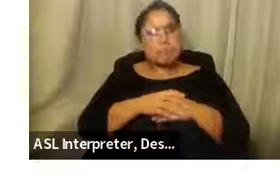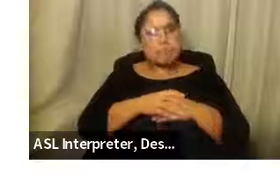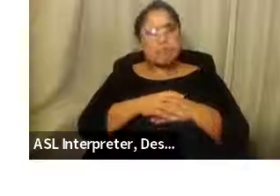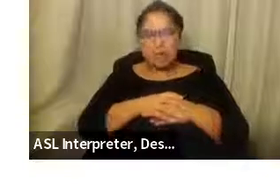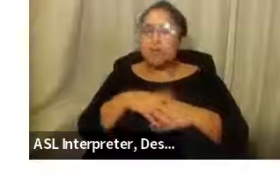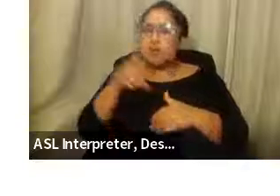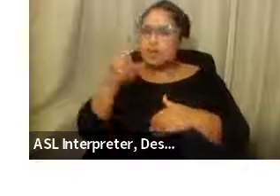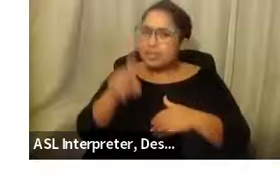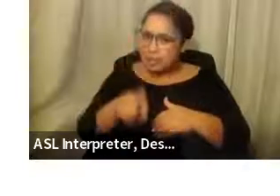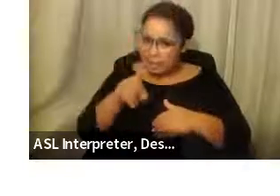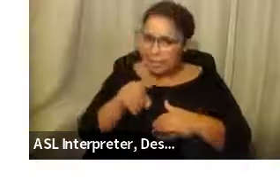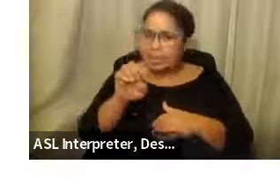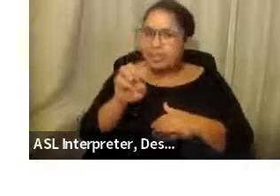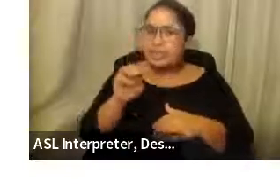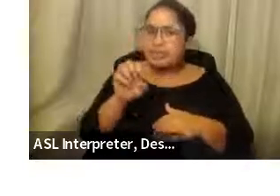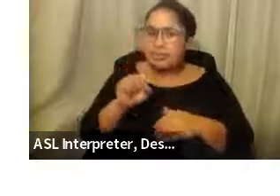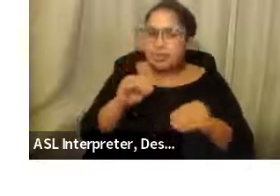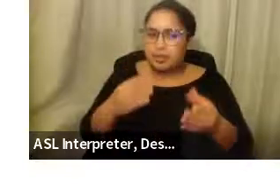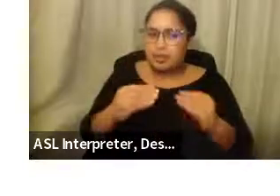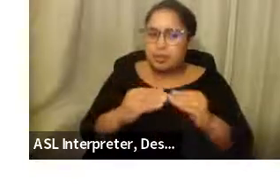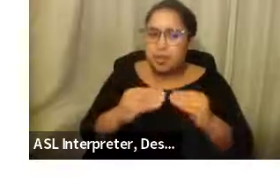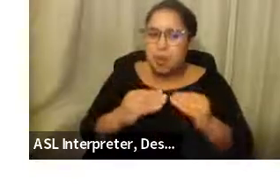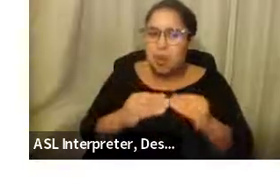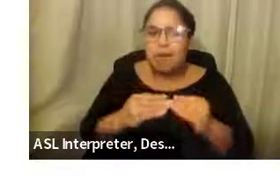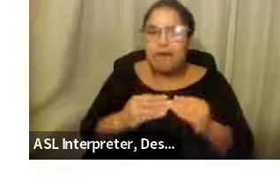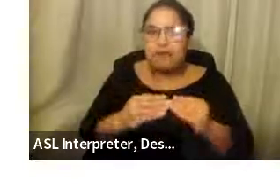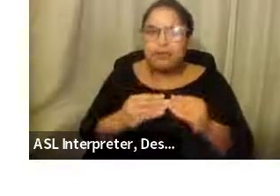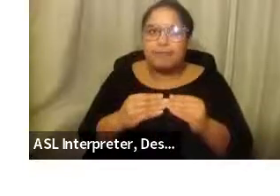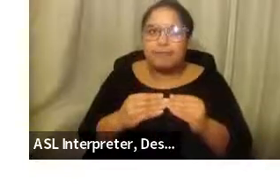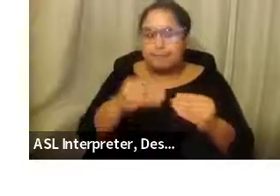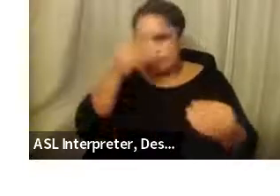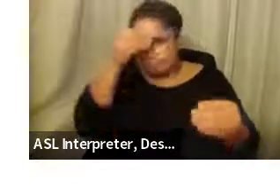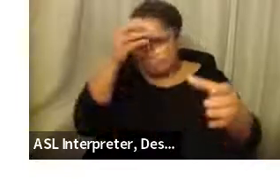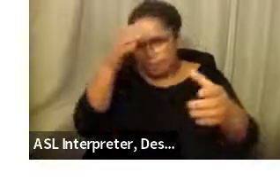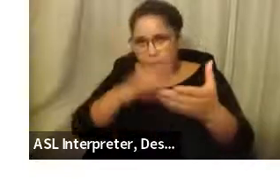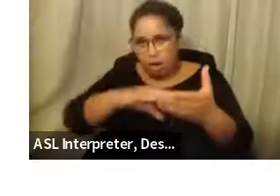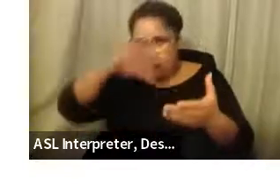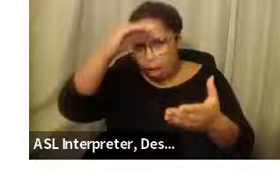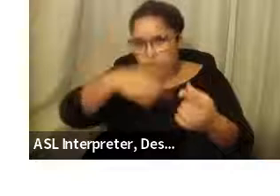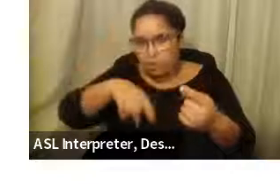more robust about a lot of different things. And this is one of those, because there is